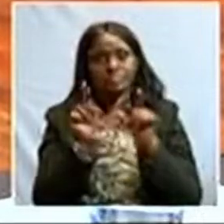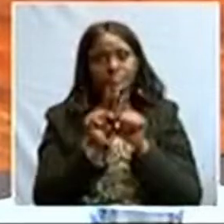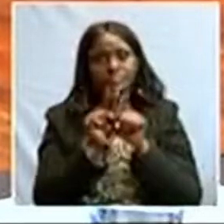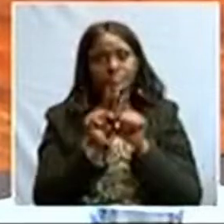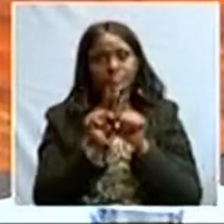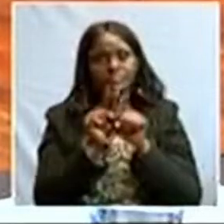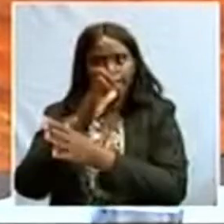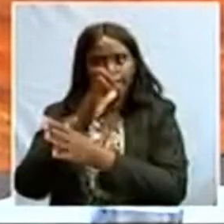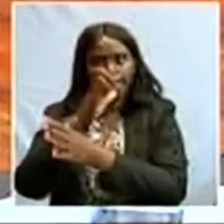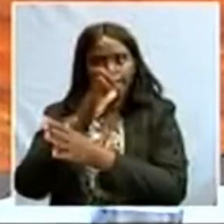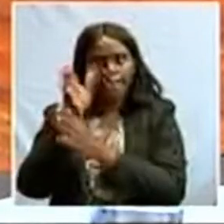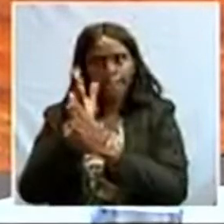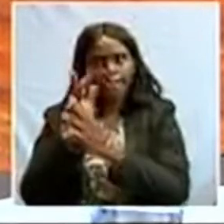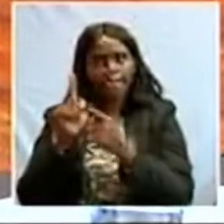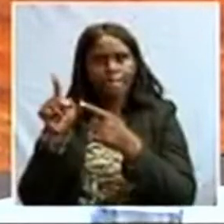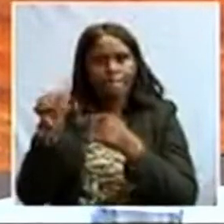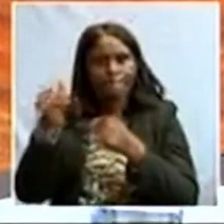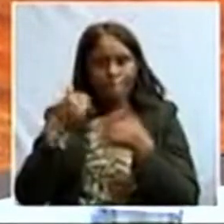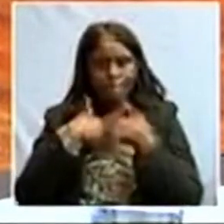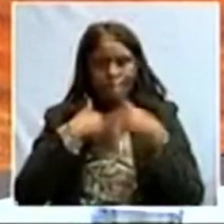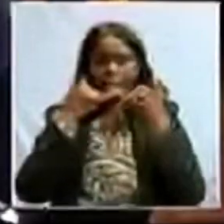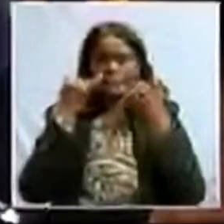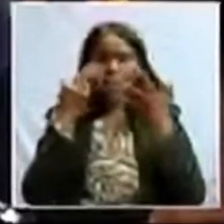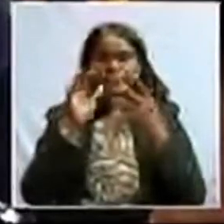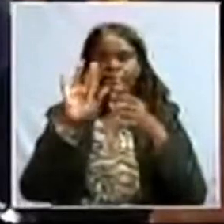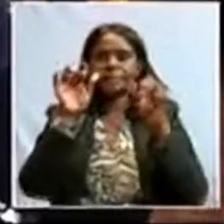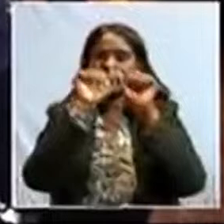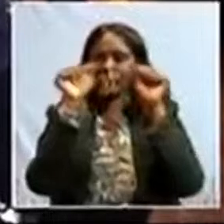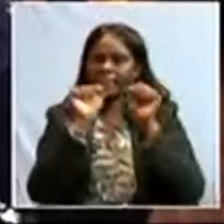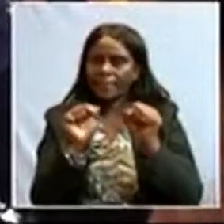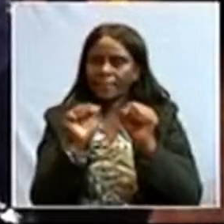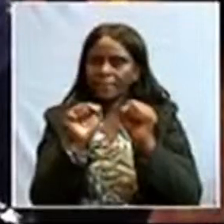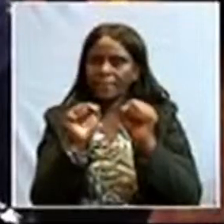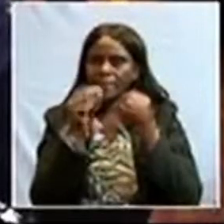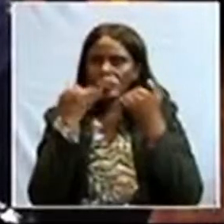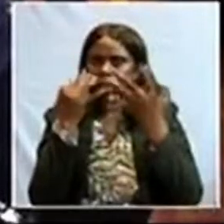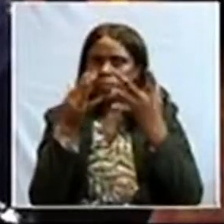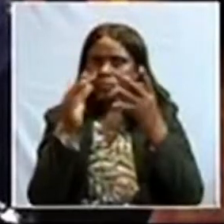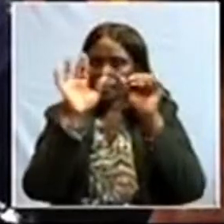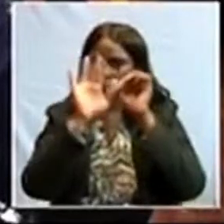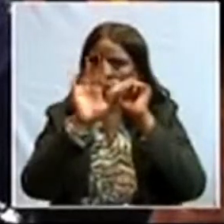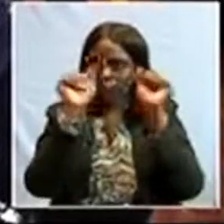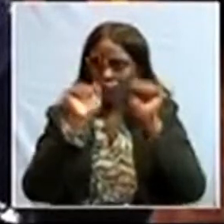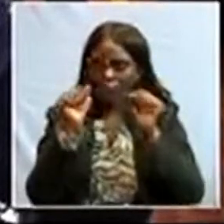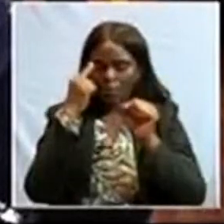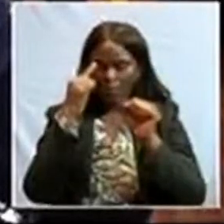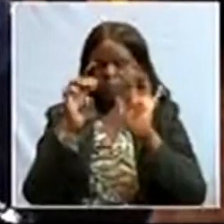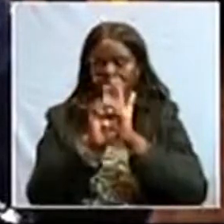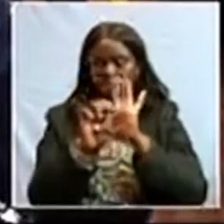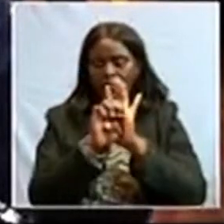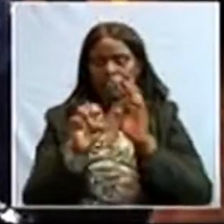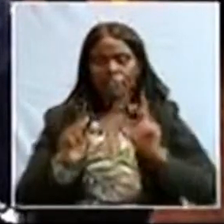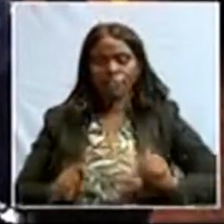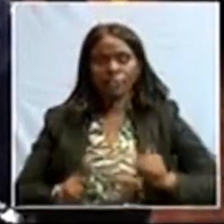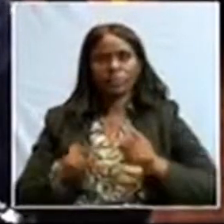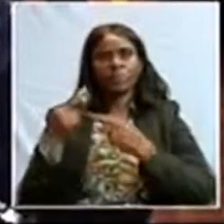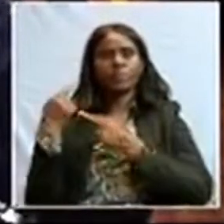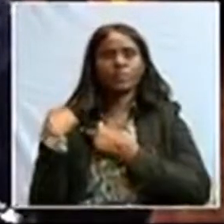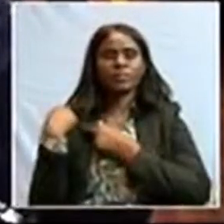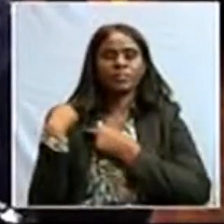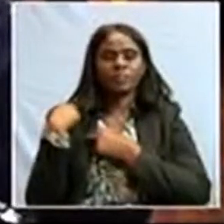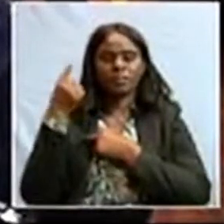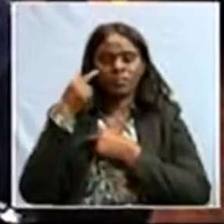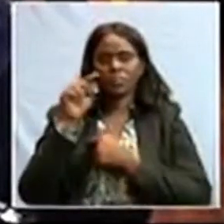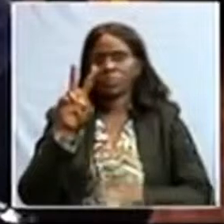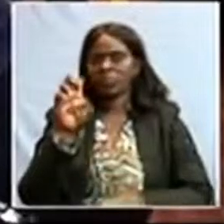Now to you, have you been told their structure? Have you been told, for instance, the person who will be responsible for